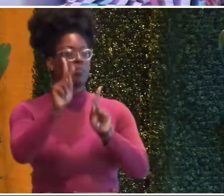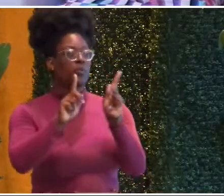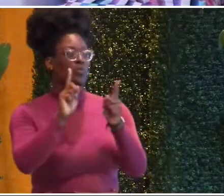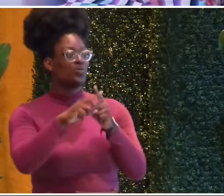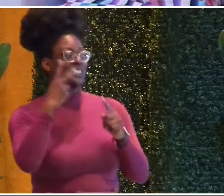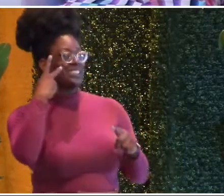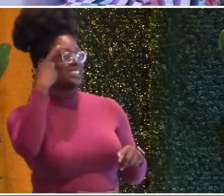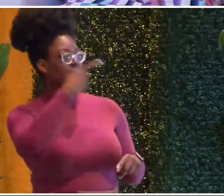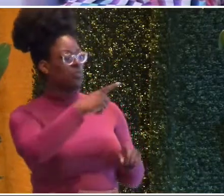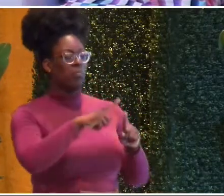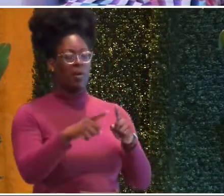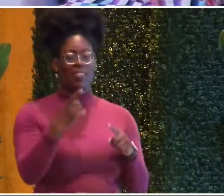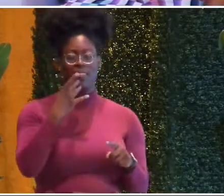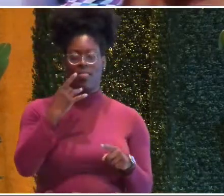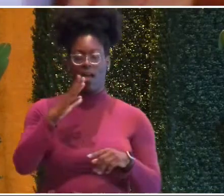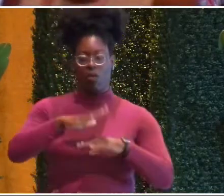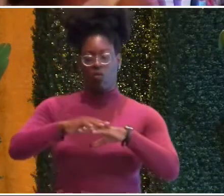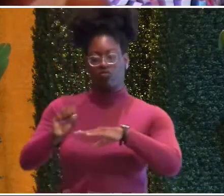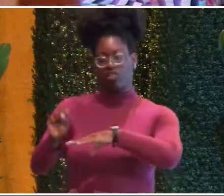Okay.